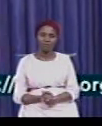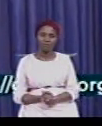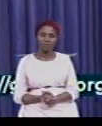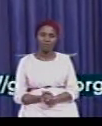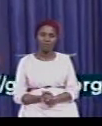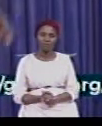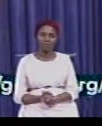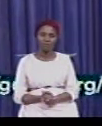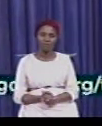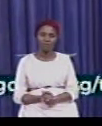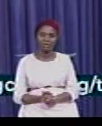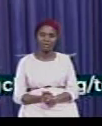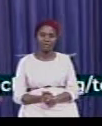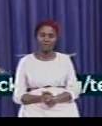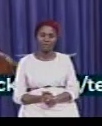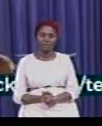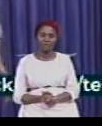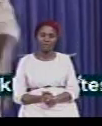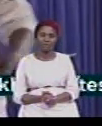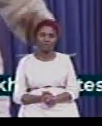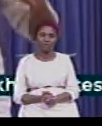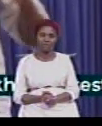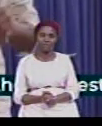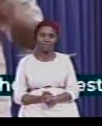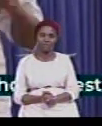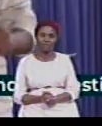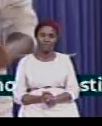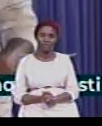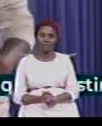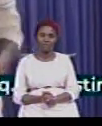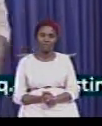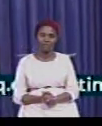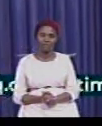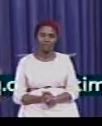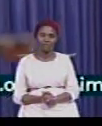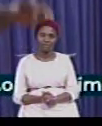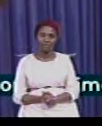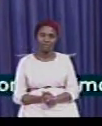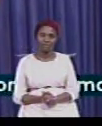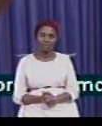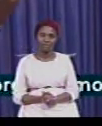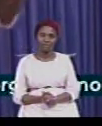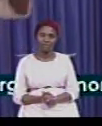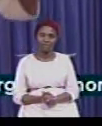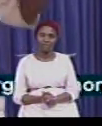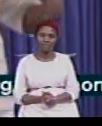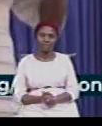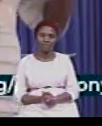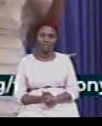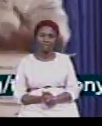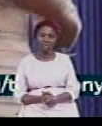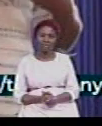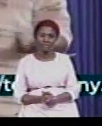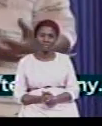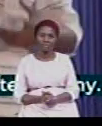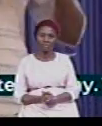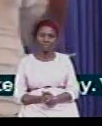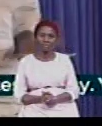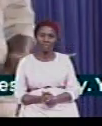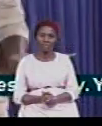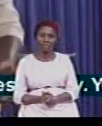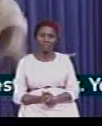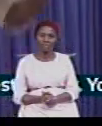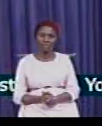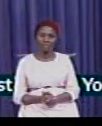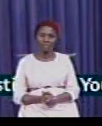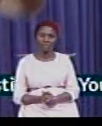sesaye na bra papa bompa ye wi a ye kɔ bebia ye da no na ISM esi mi su ti sa mi hu de wa